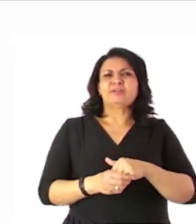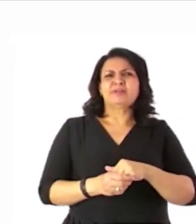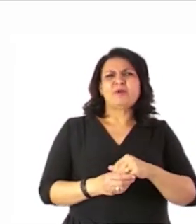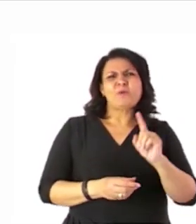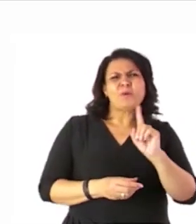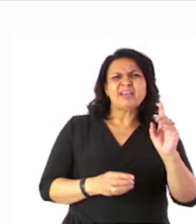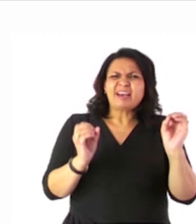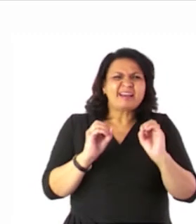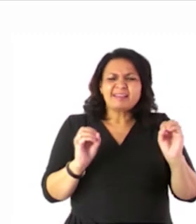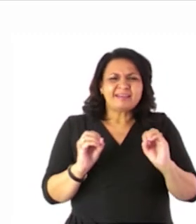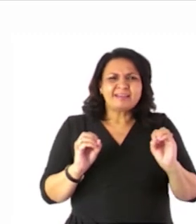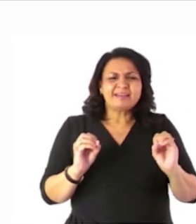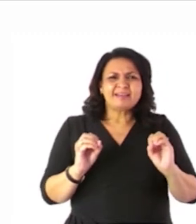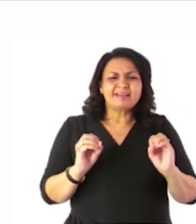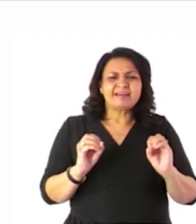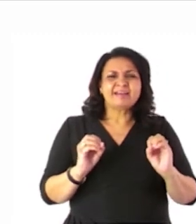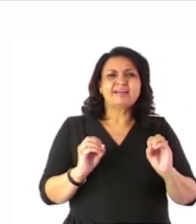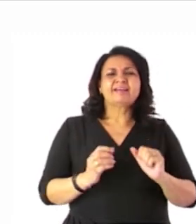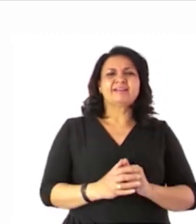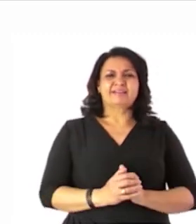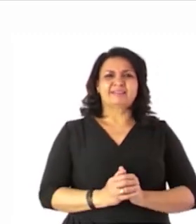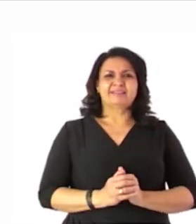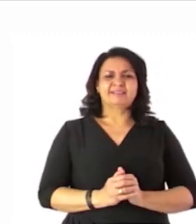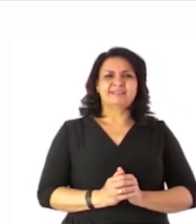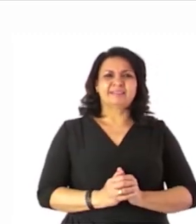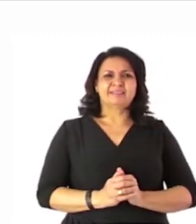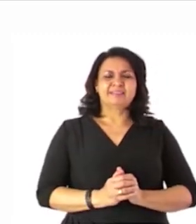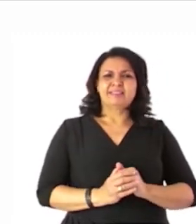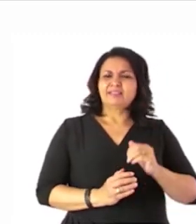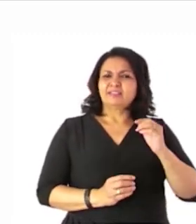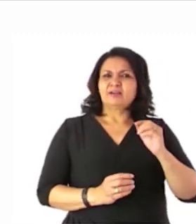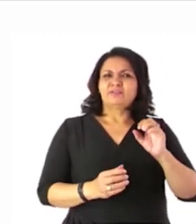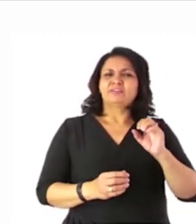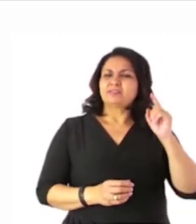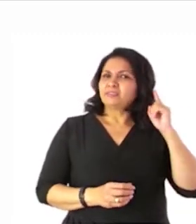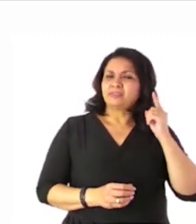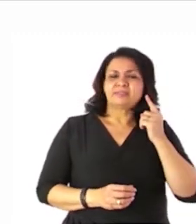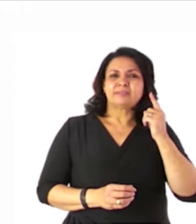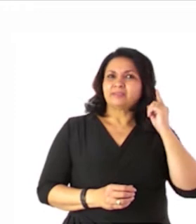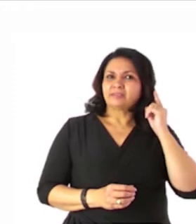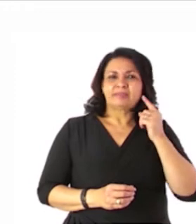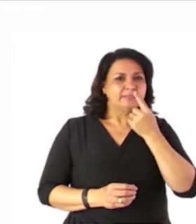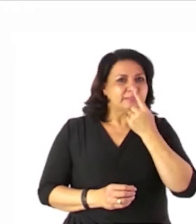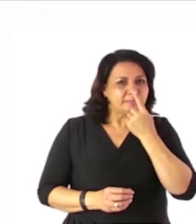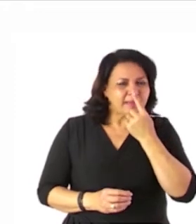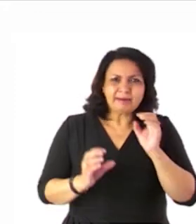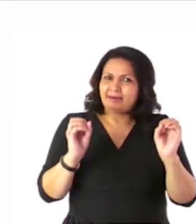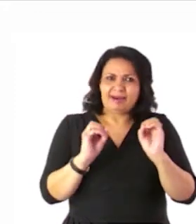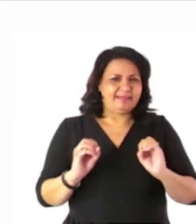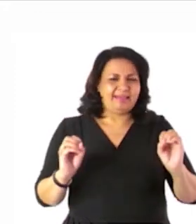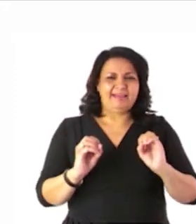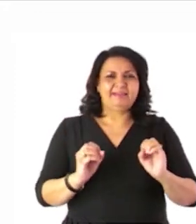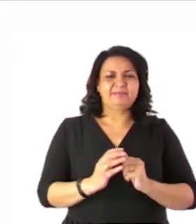missing. Or I can hear the taste, the sense of smell is missing. But